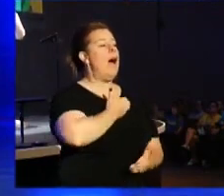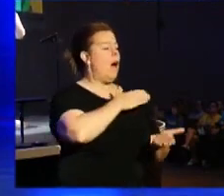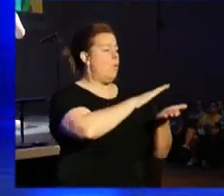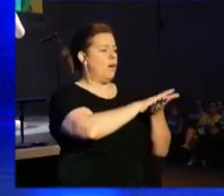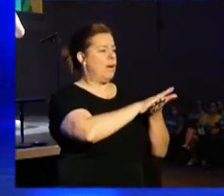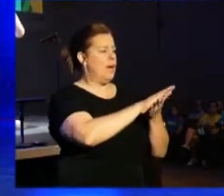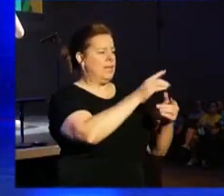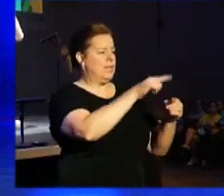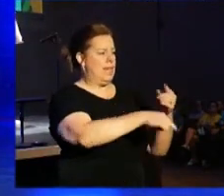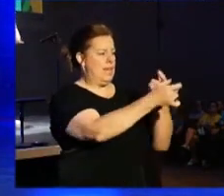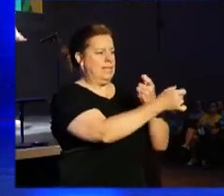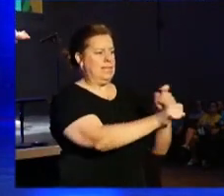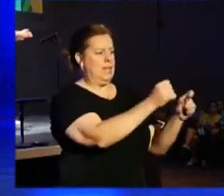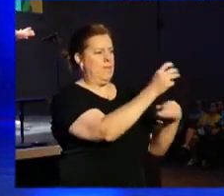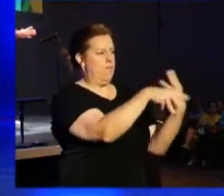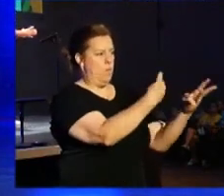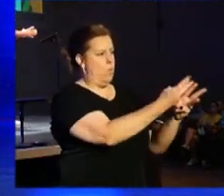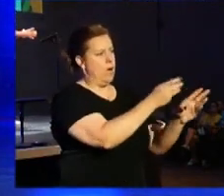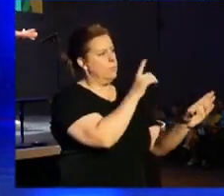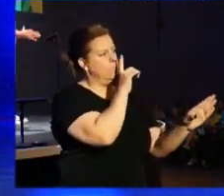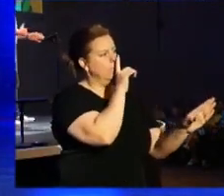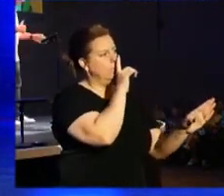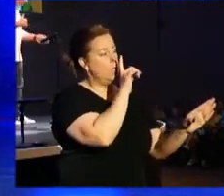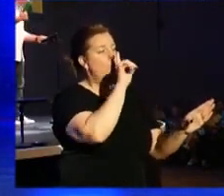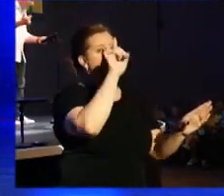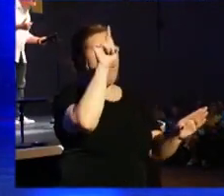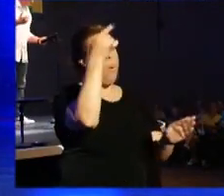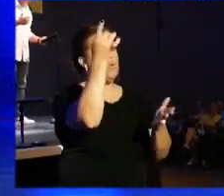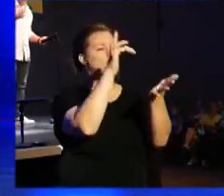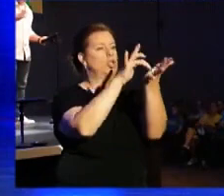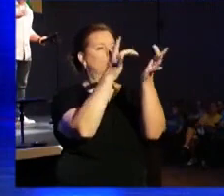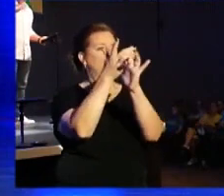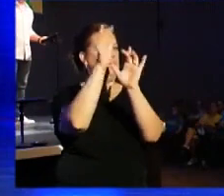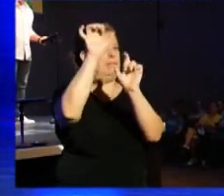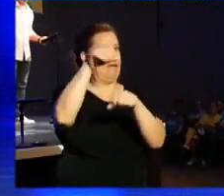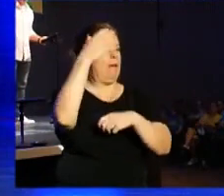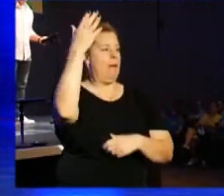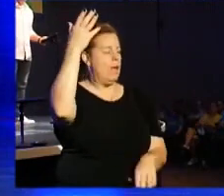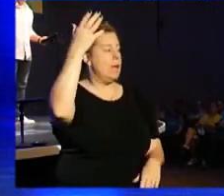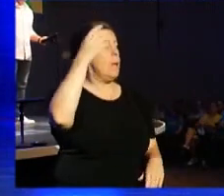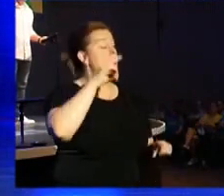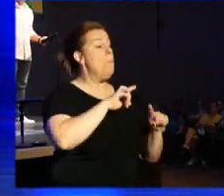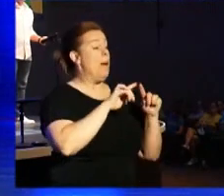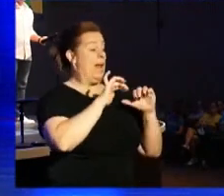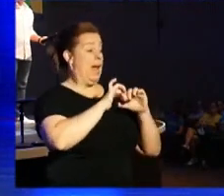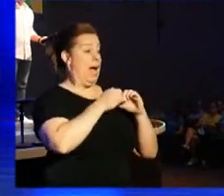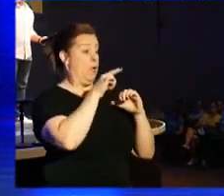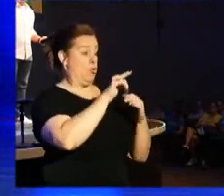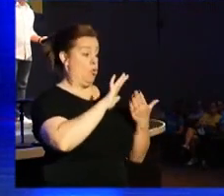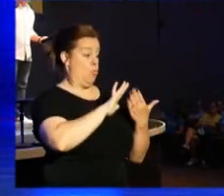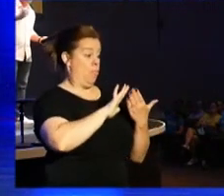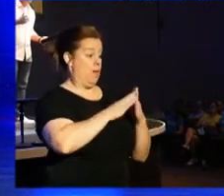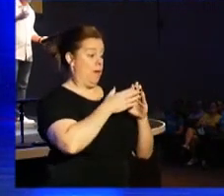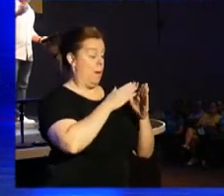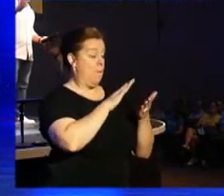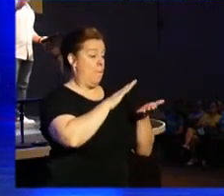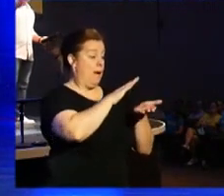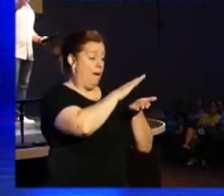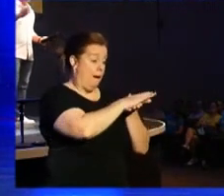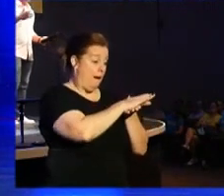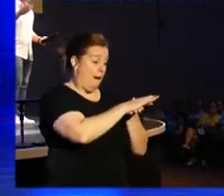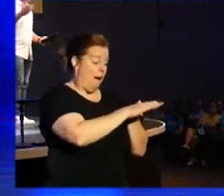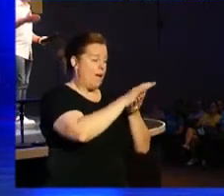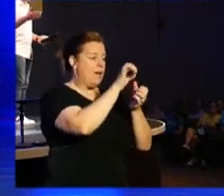world. Only Jesus can do that. But our kindness, how we are kind, can reveal